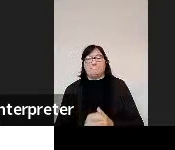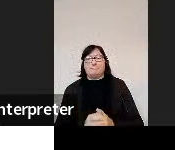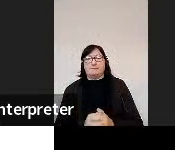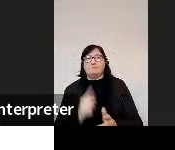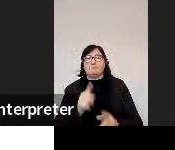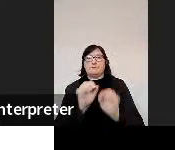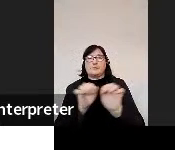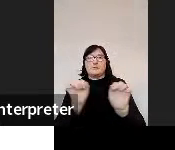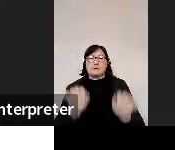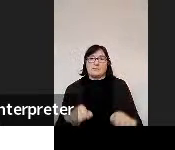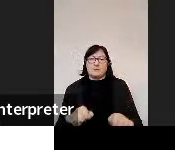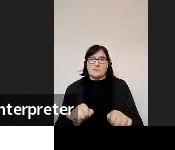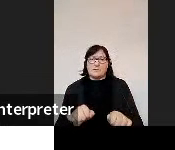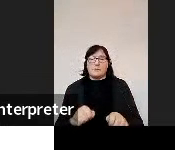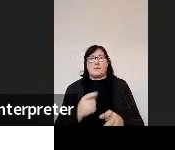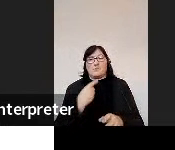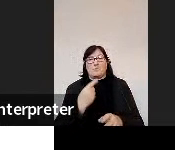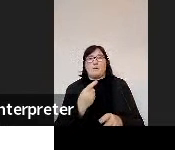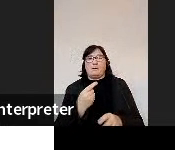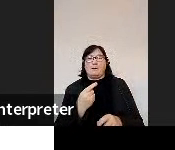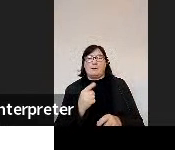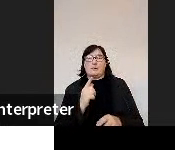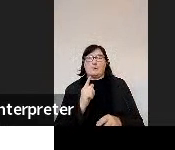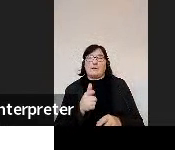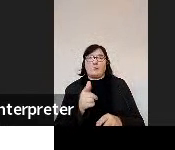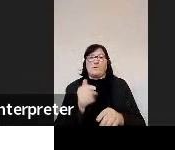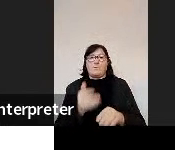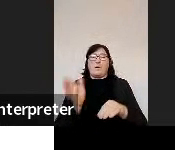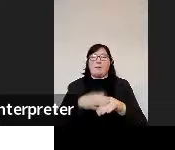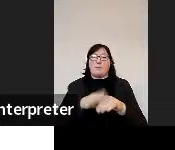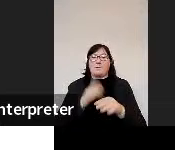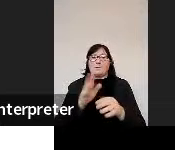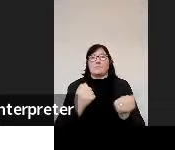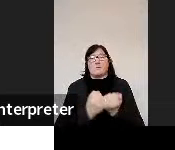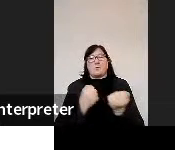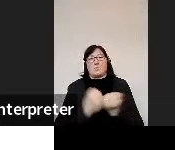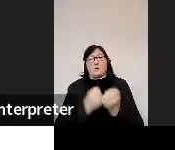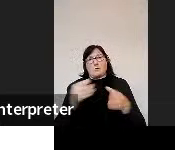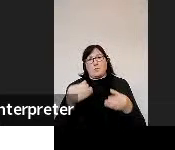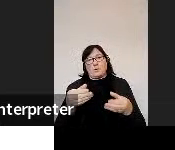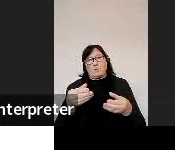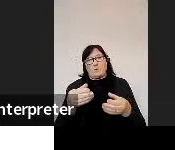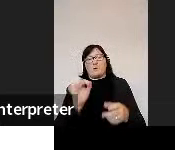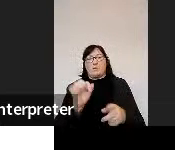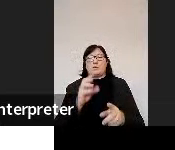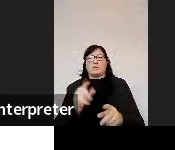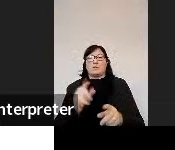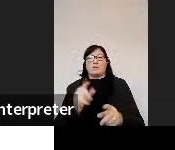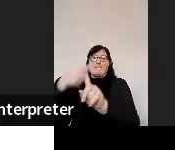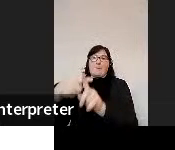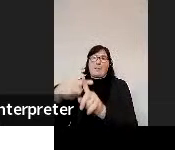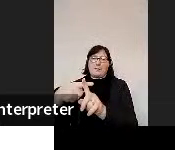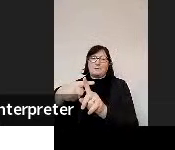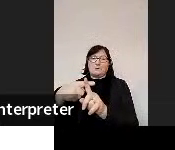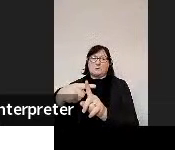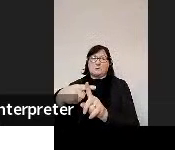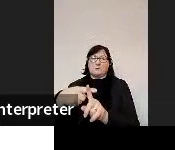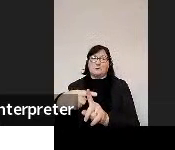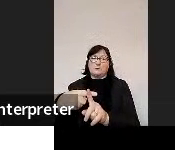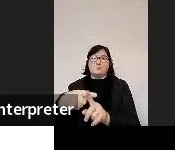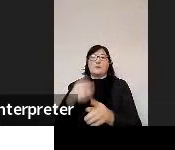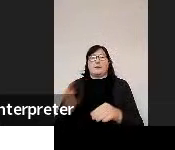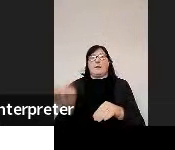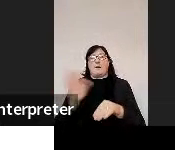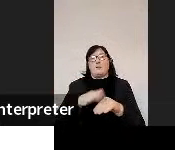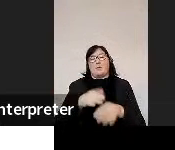to upload the required supporting documents. So you would simply just click on the plus button and upload the required